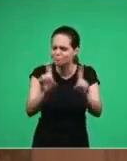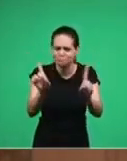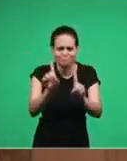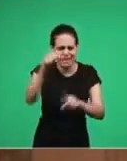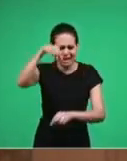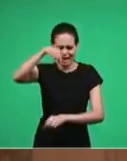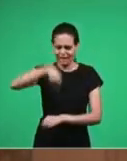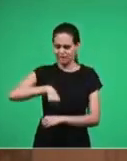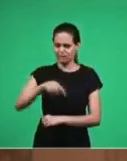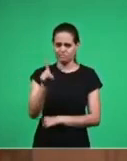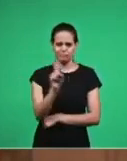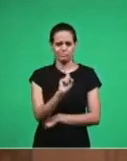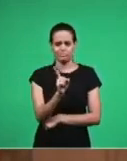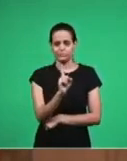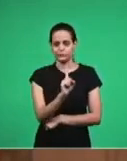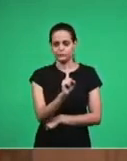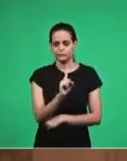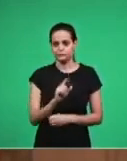off